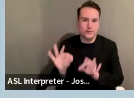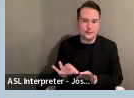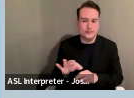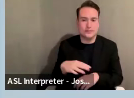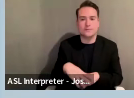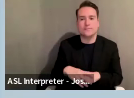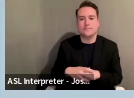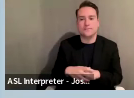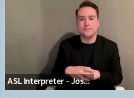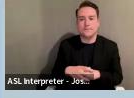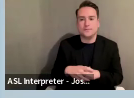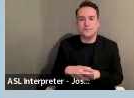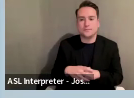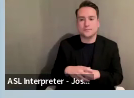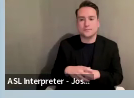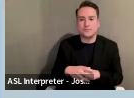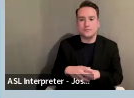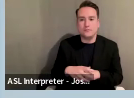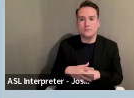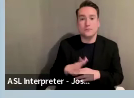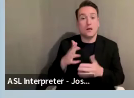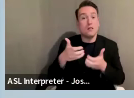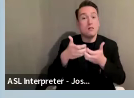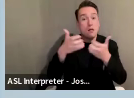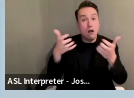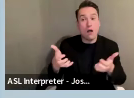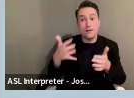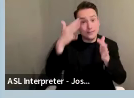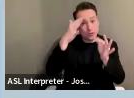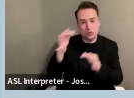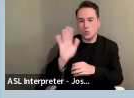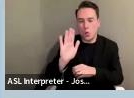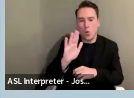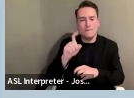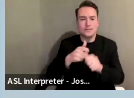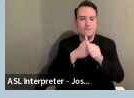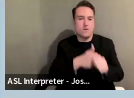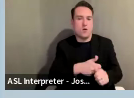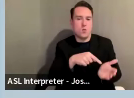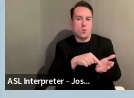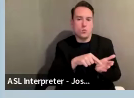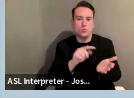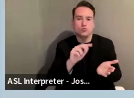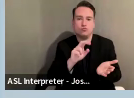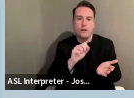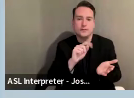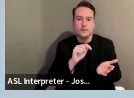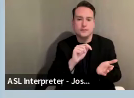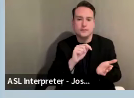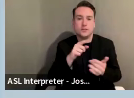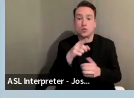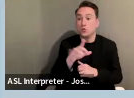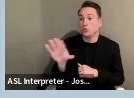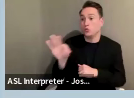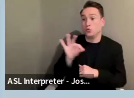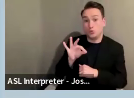but they need to do what the decedent has taken the time to say. in the trust. So in choosing a successor trustee, you